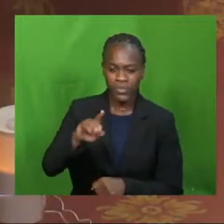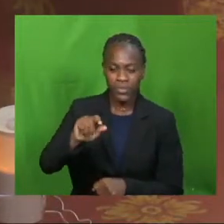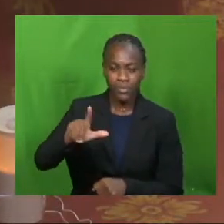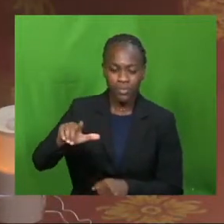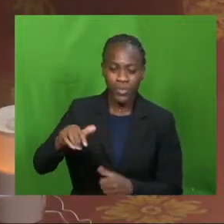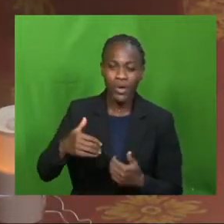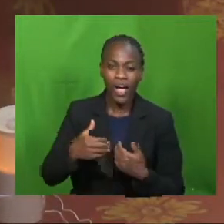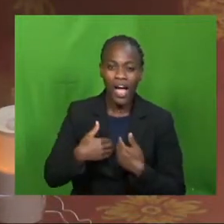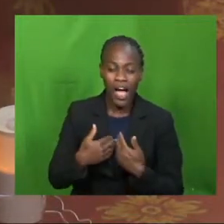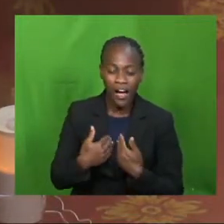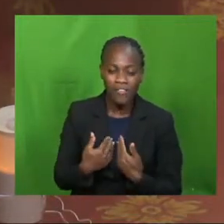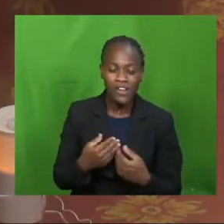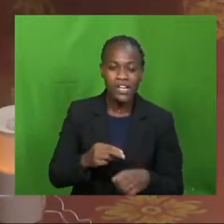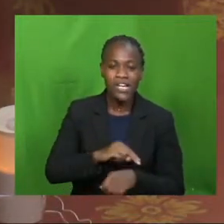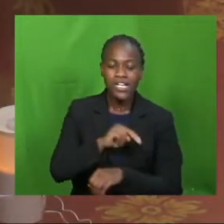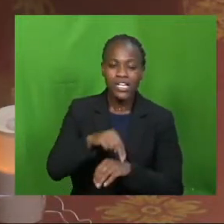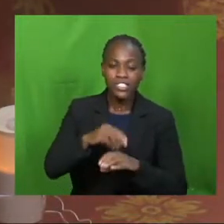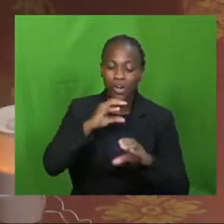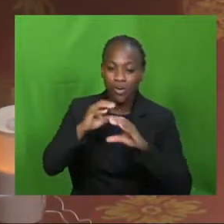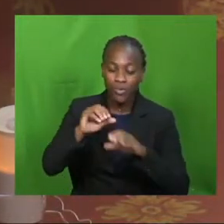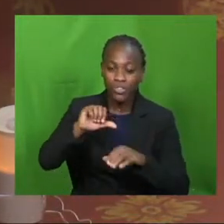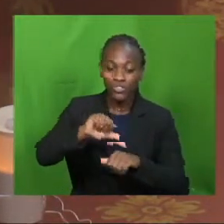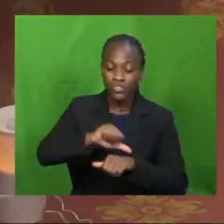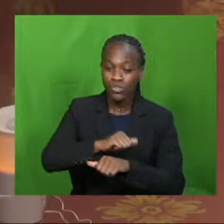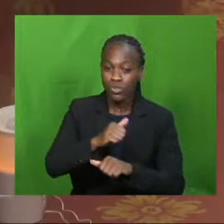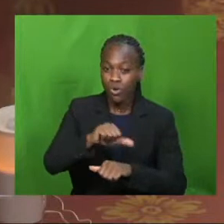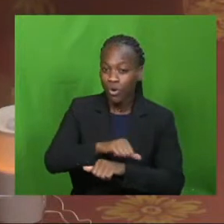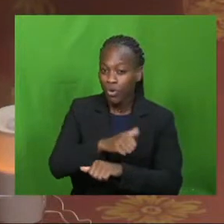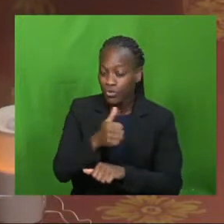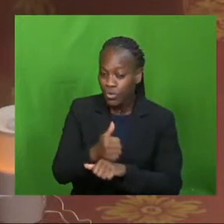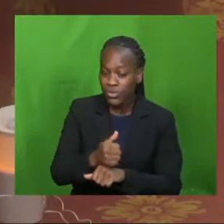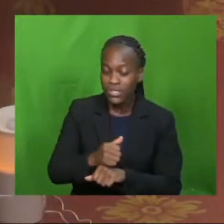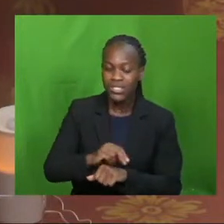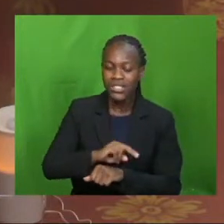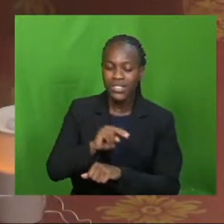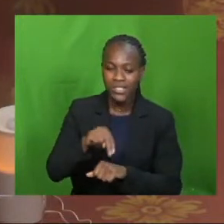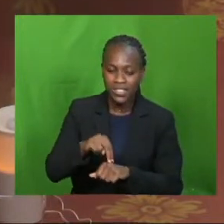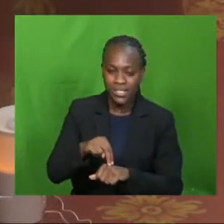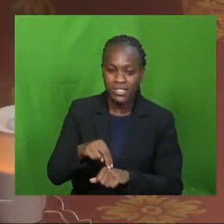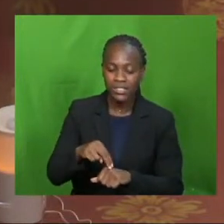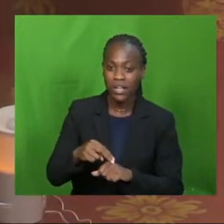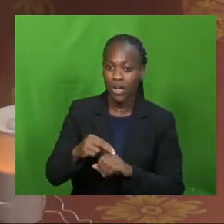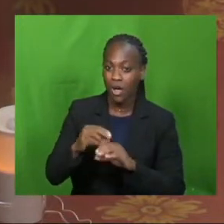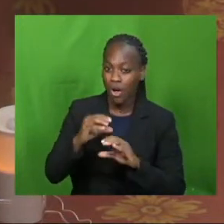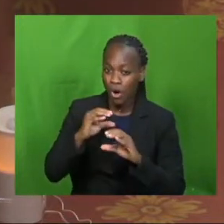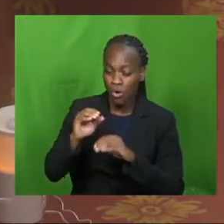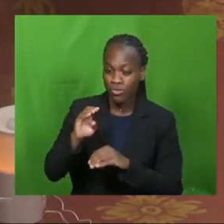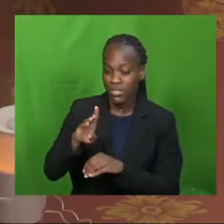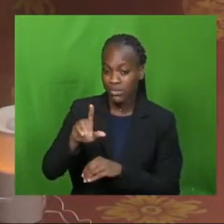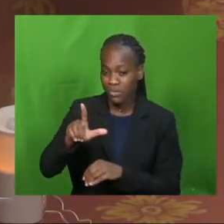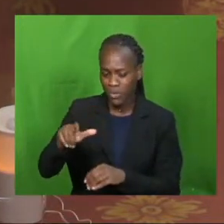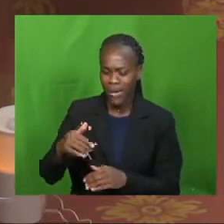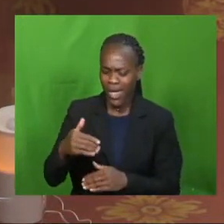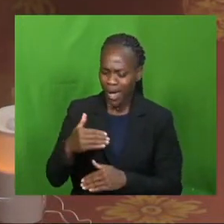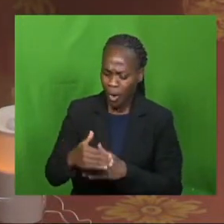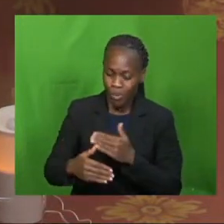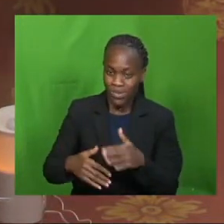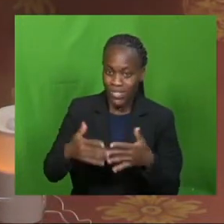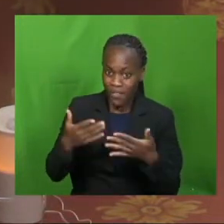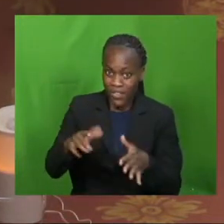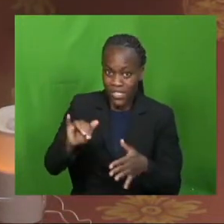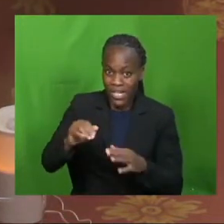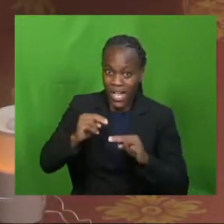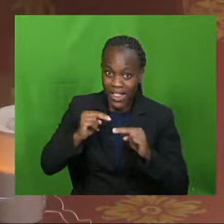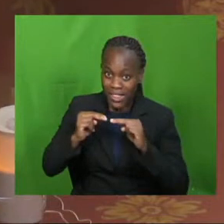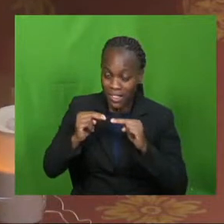National Media Commission on matters of content propriety, and we're in the process of completing that engagement